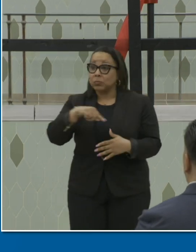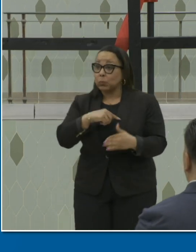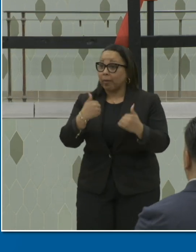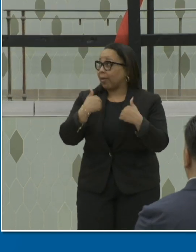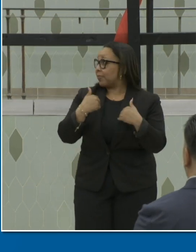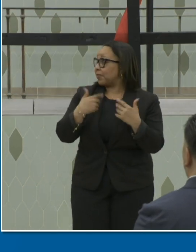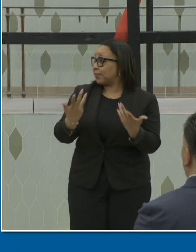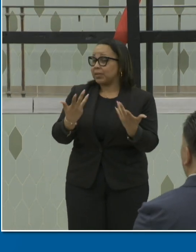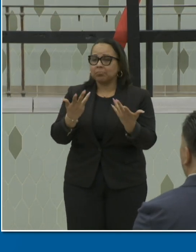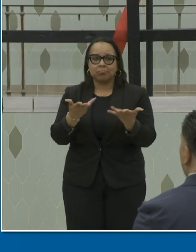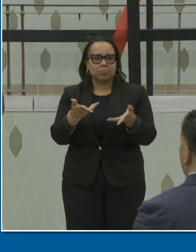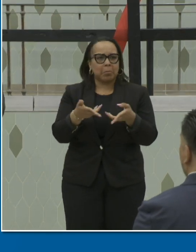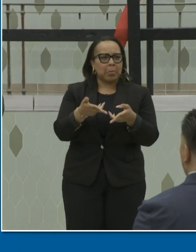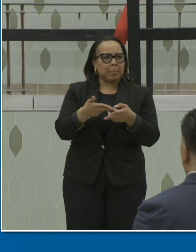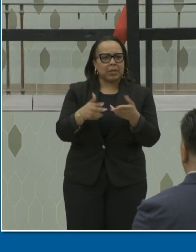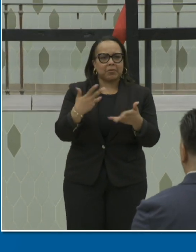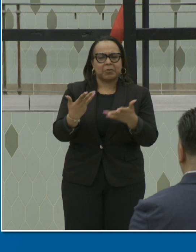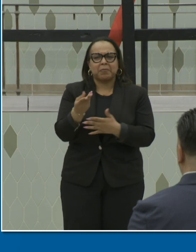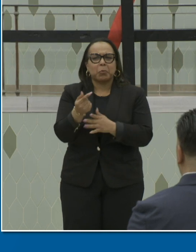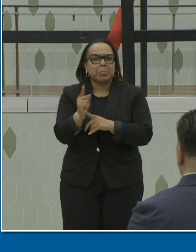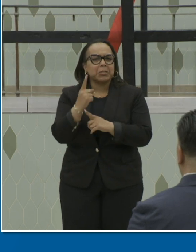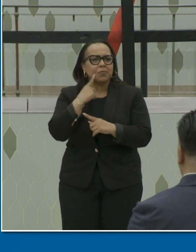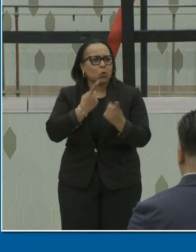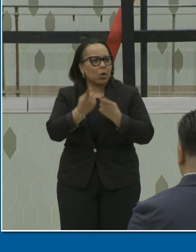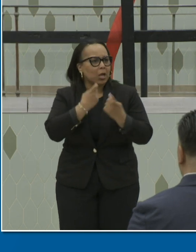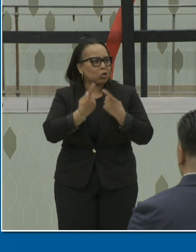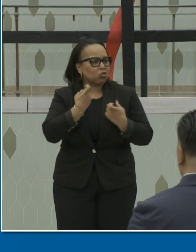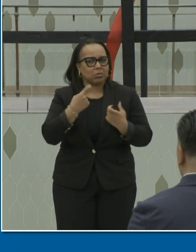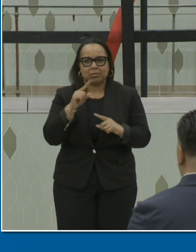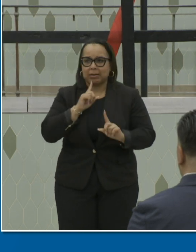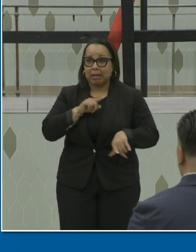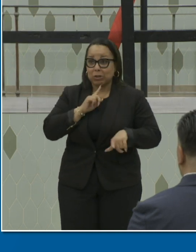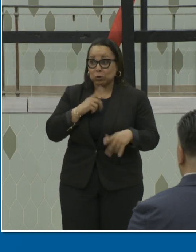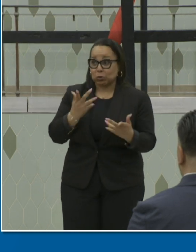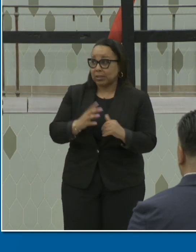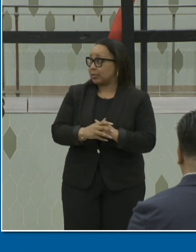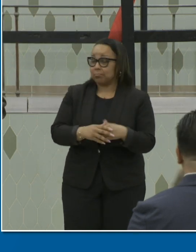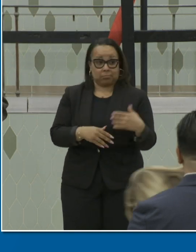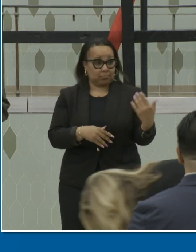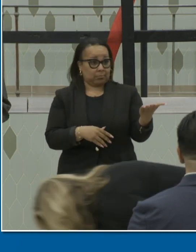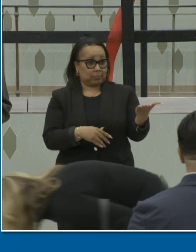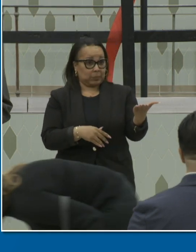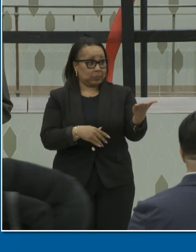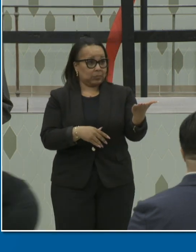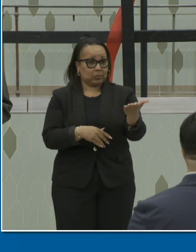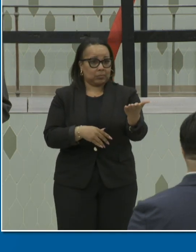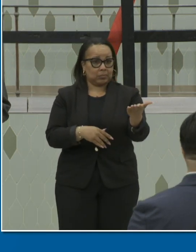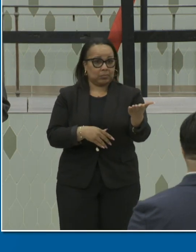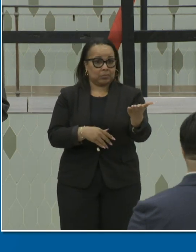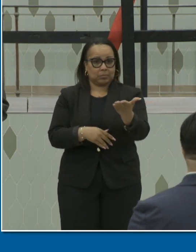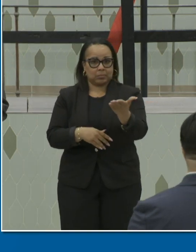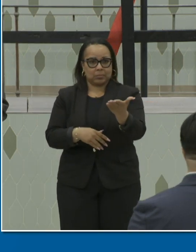So we have a bit of a few minutes for questions and answers. Yes.